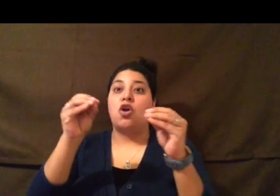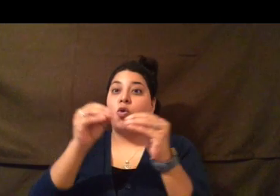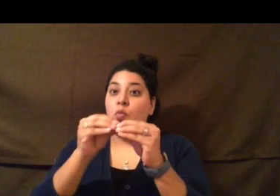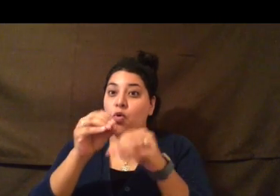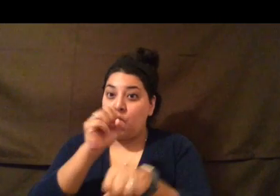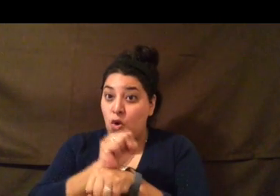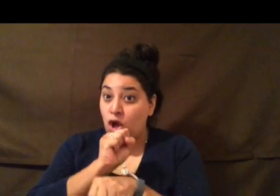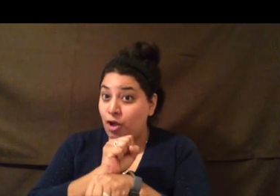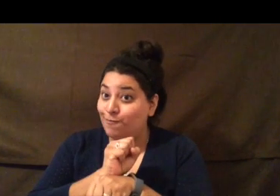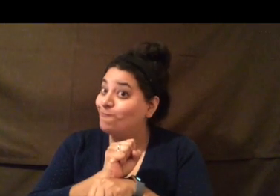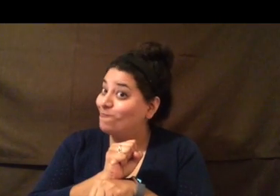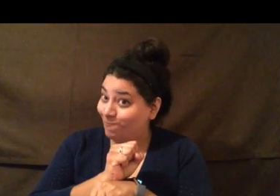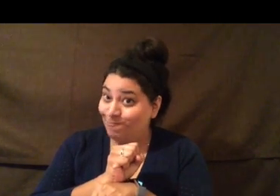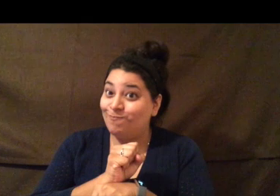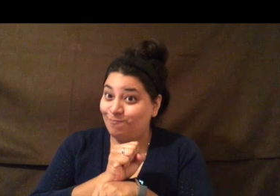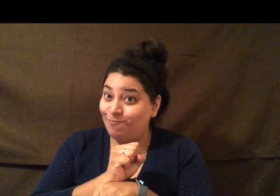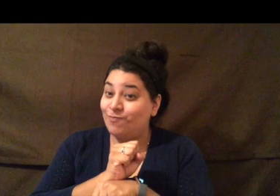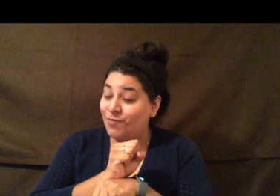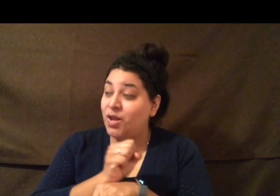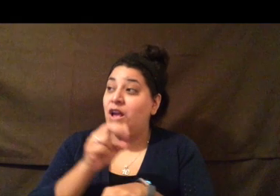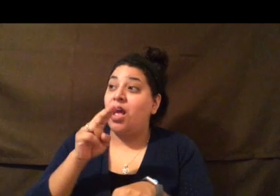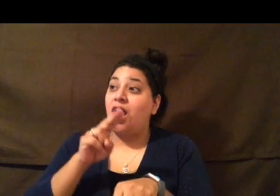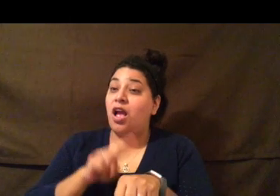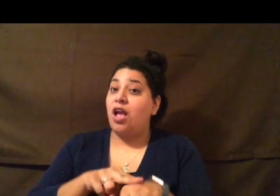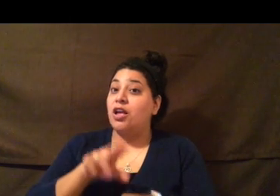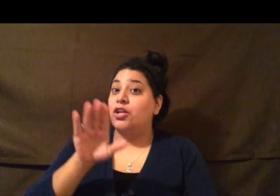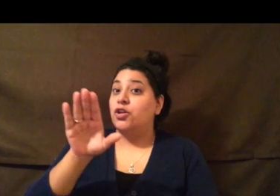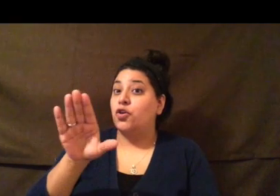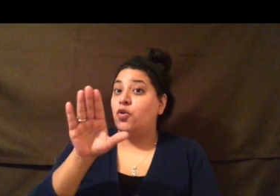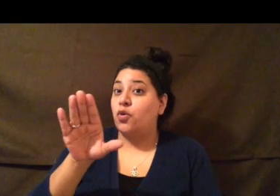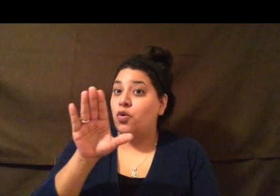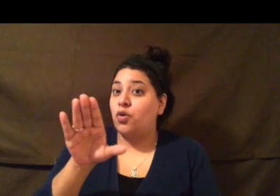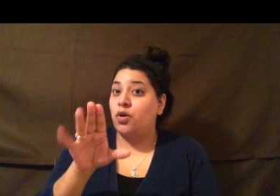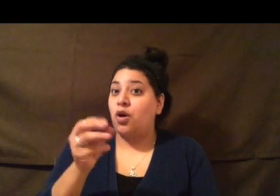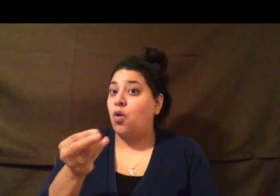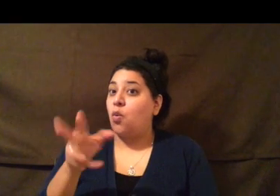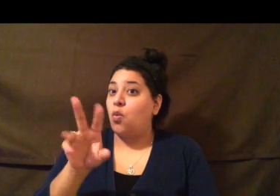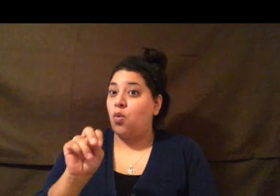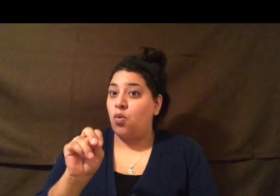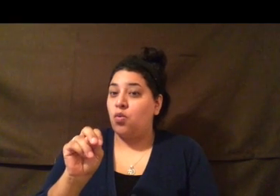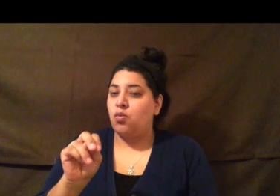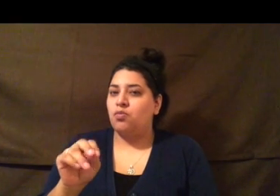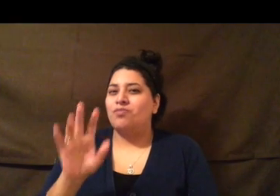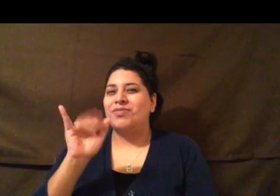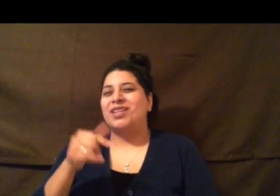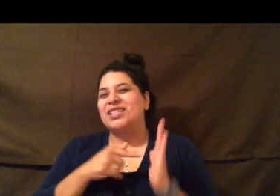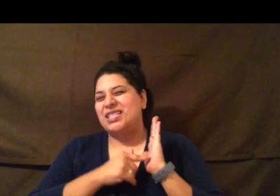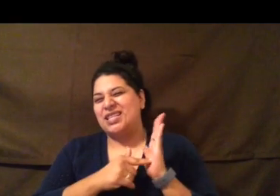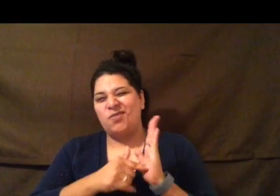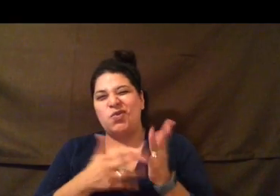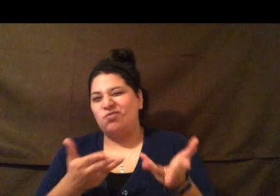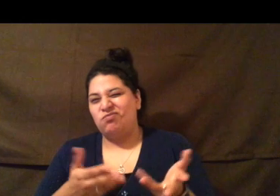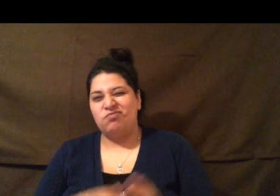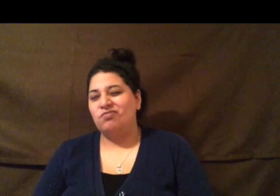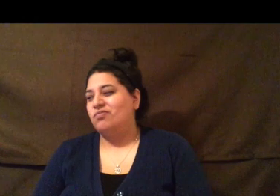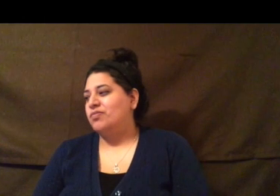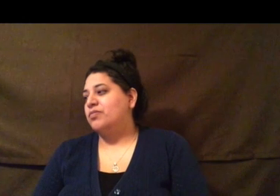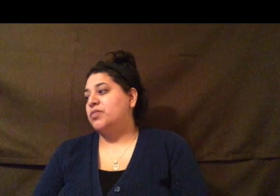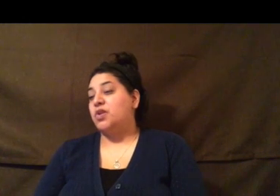more work on your own. So I gave them a little